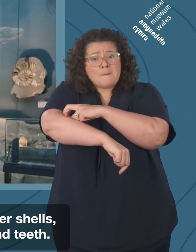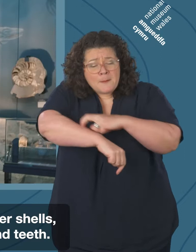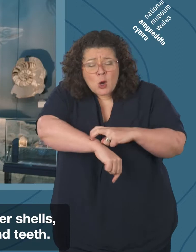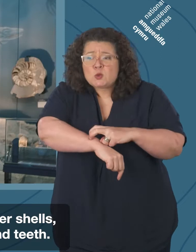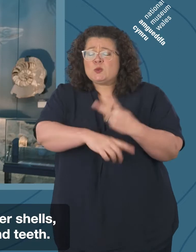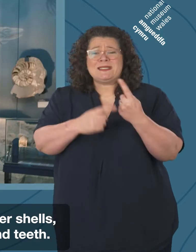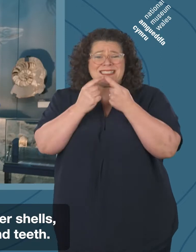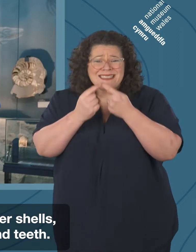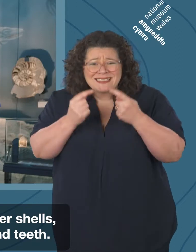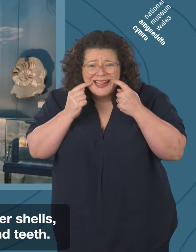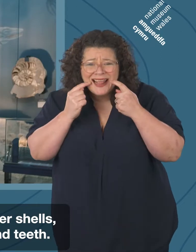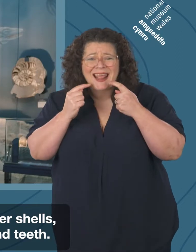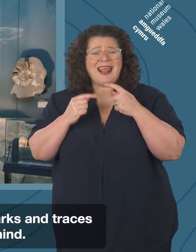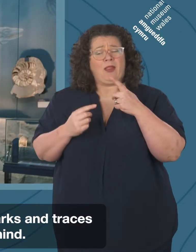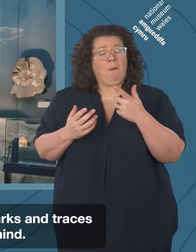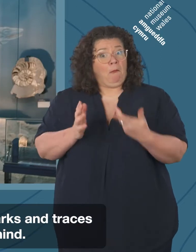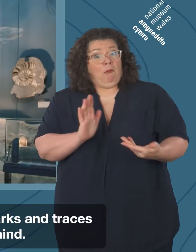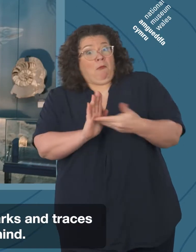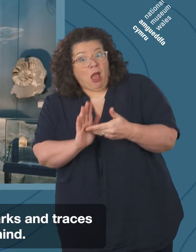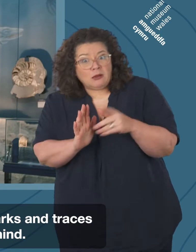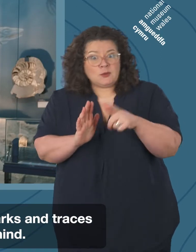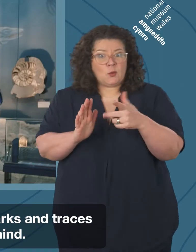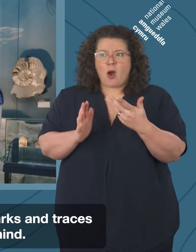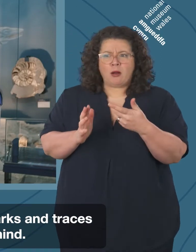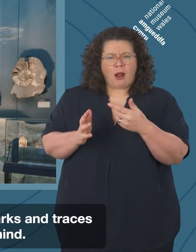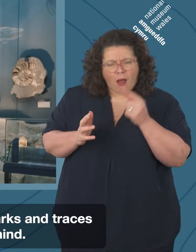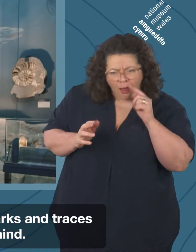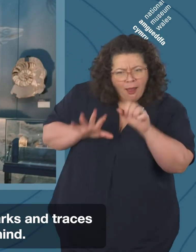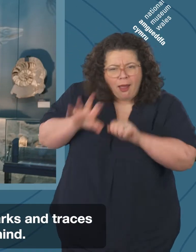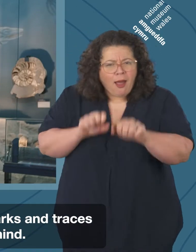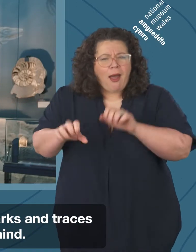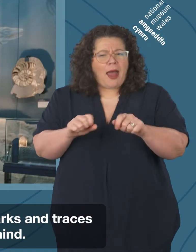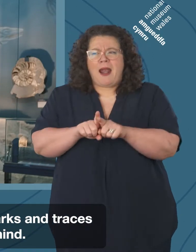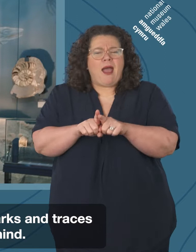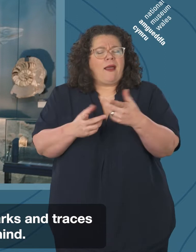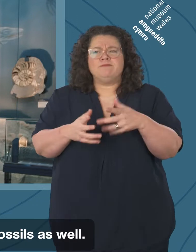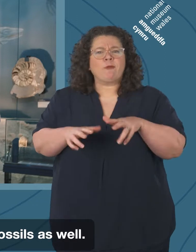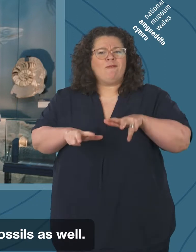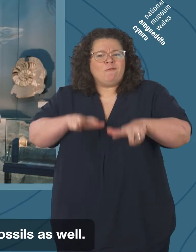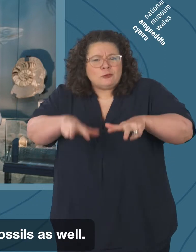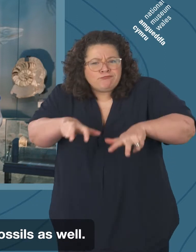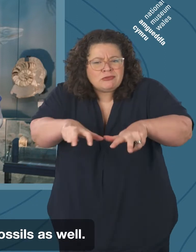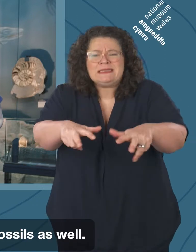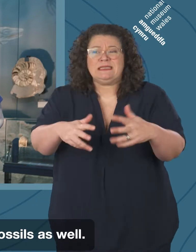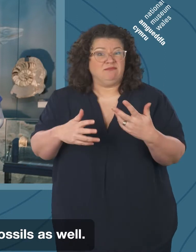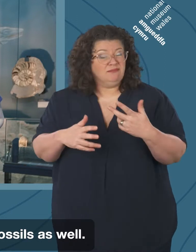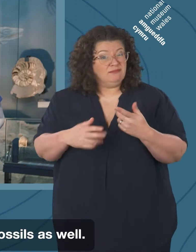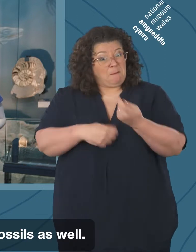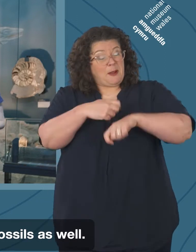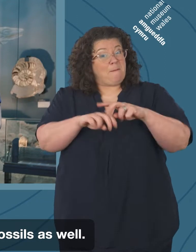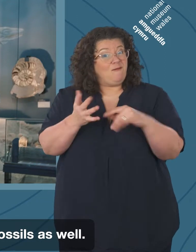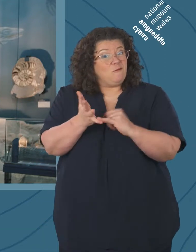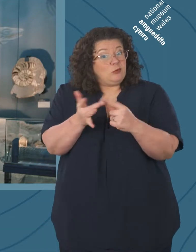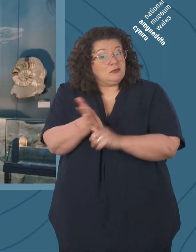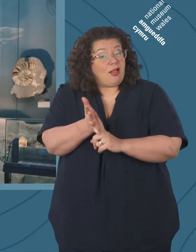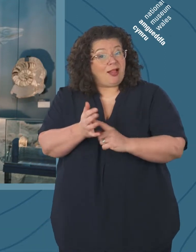and of course bones and teeth. But fossils also include the marks and traces that animals left behind, so things like footprints are fossils as